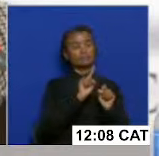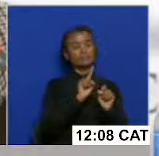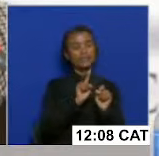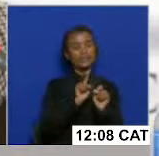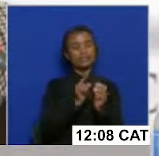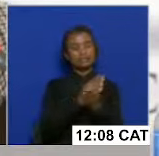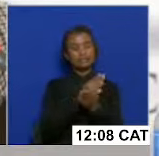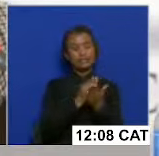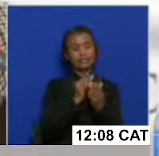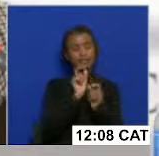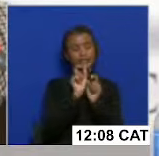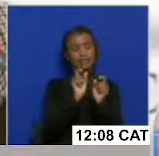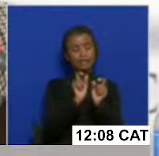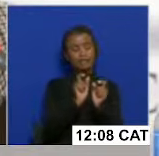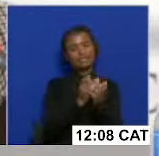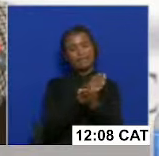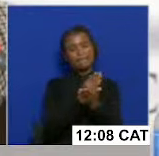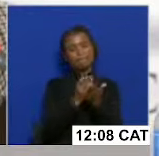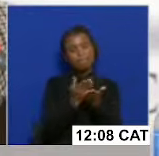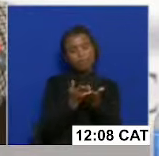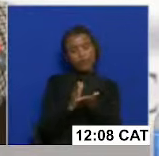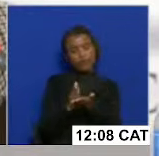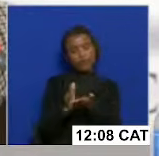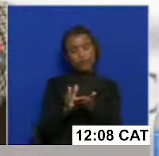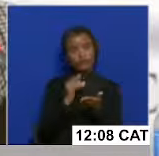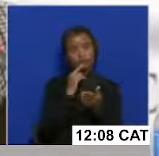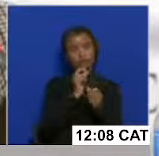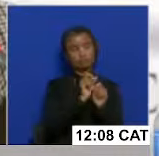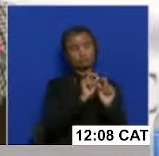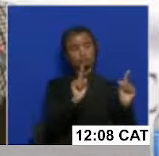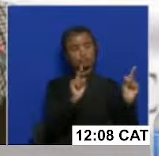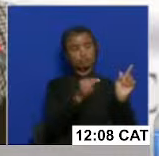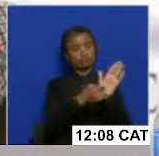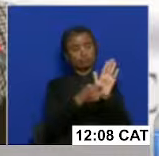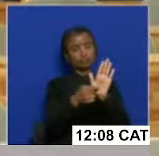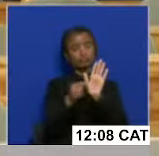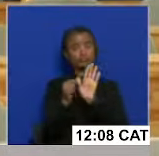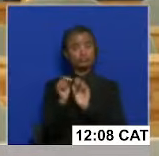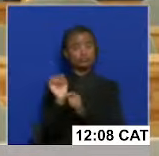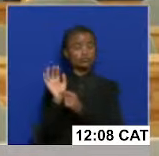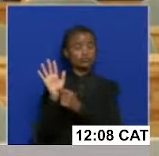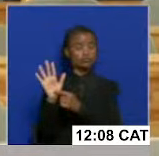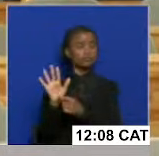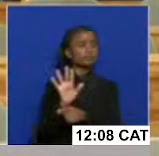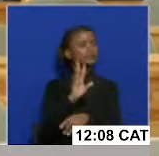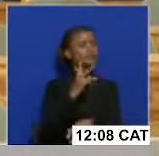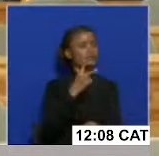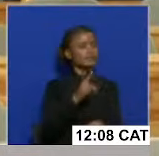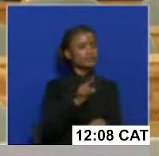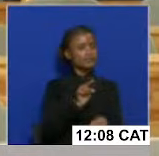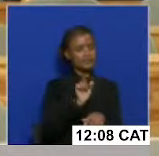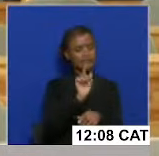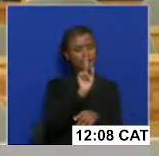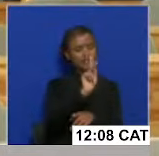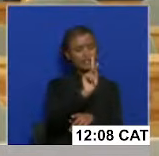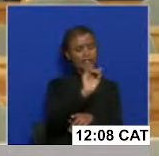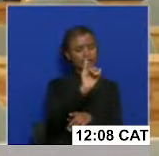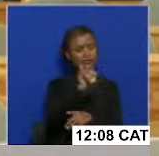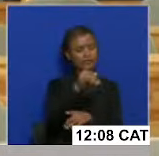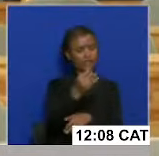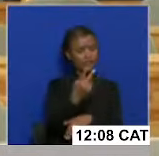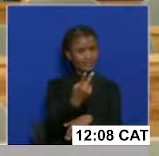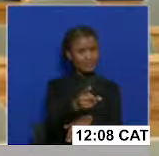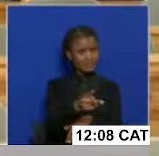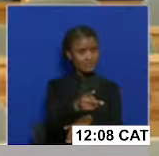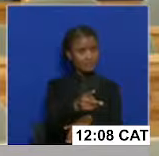Okay. Do you see what I'm referring to there? KJ, sort of initials. Yes. Yes, and then next to it